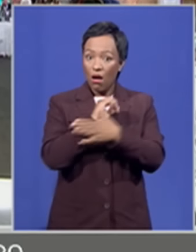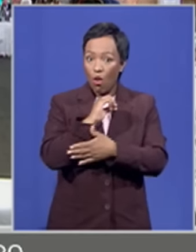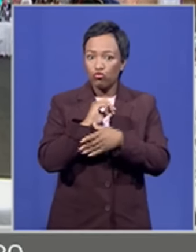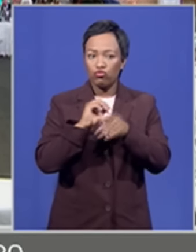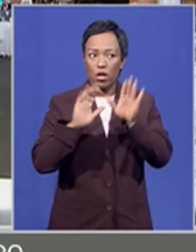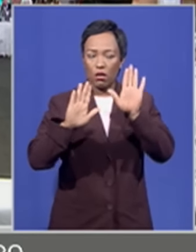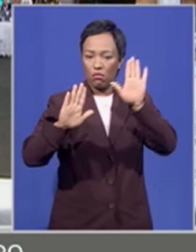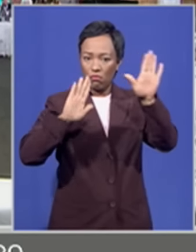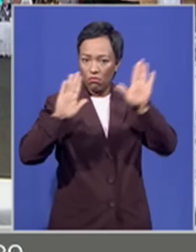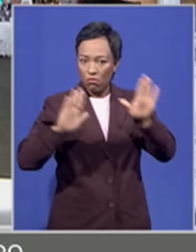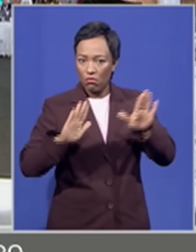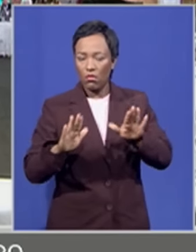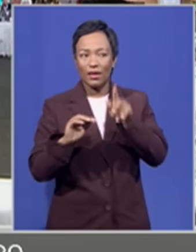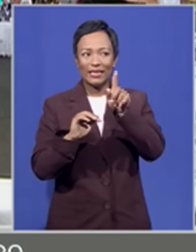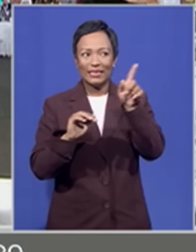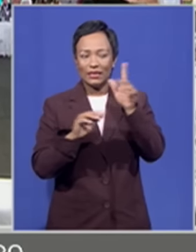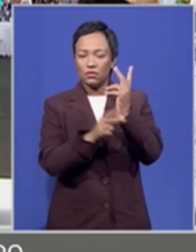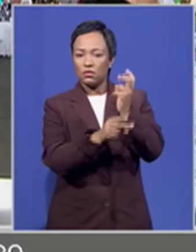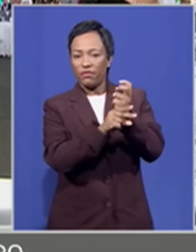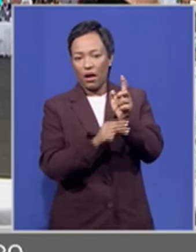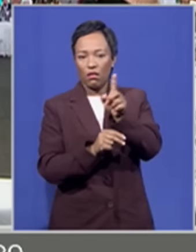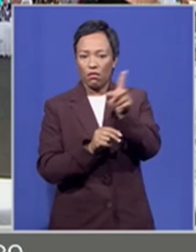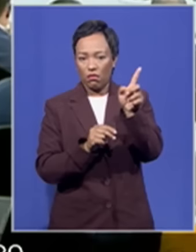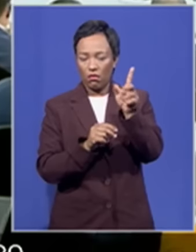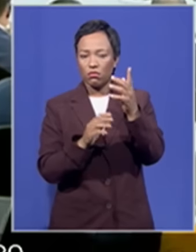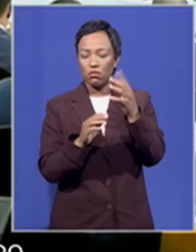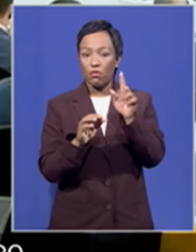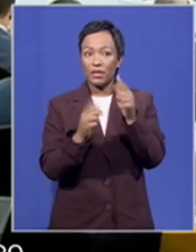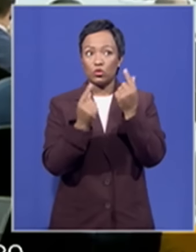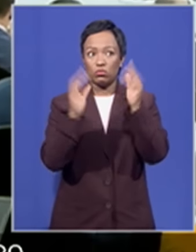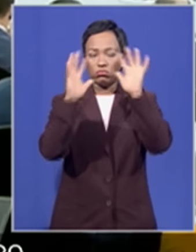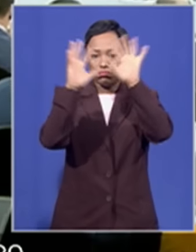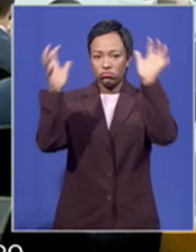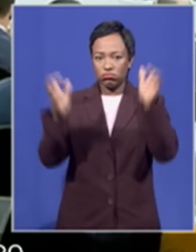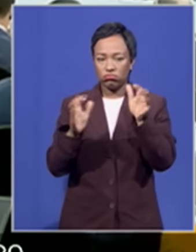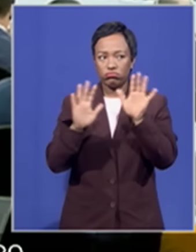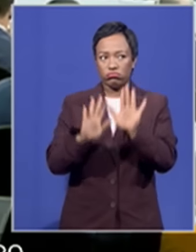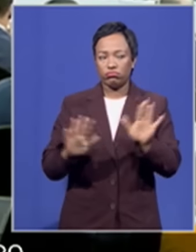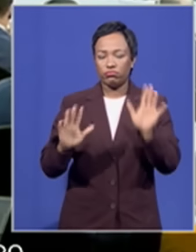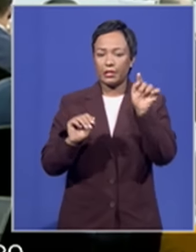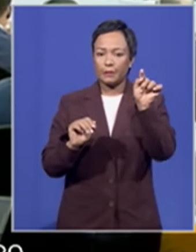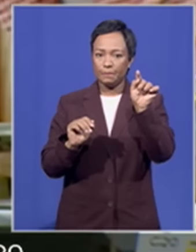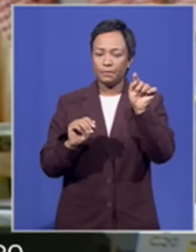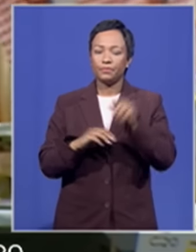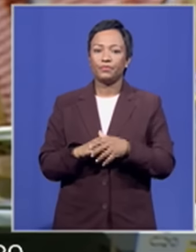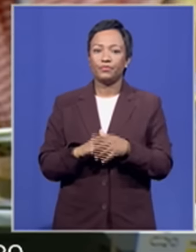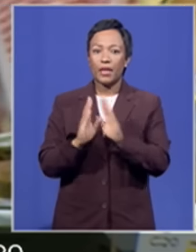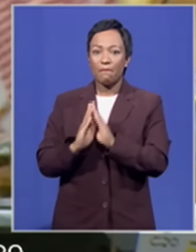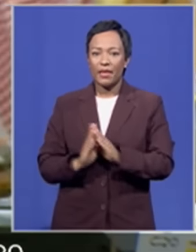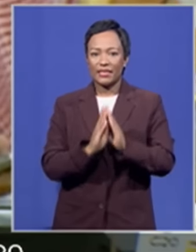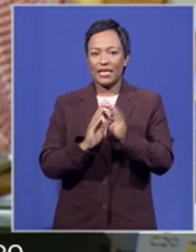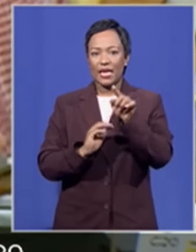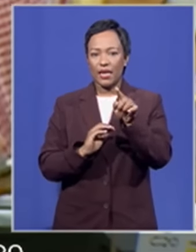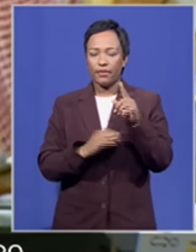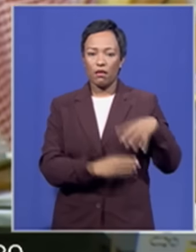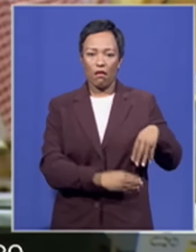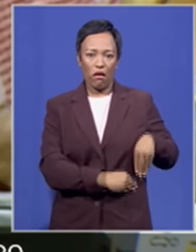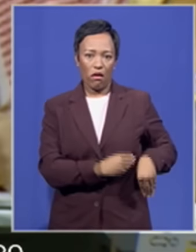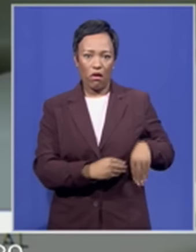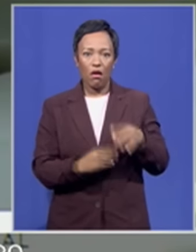that there's difficulties in to say this is what must be done globally. Kopano e kgahlano le diketso tsa bobodu ya baromuwa